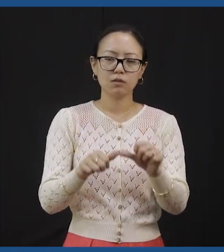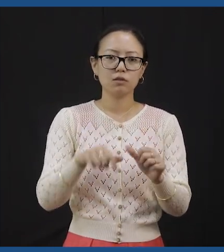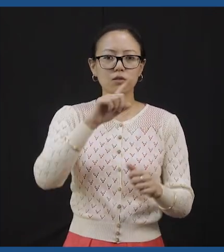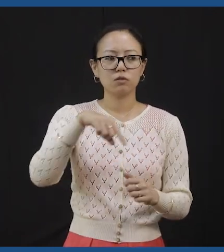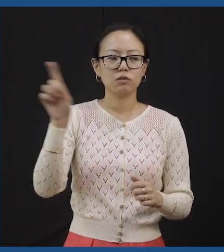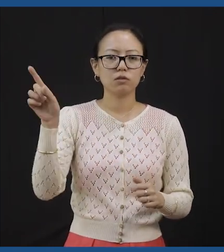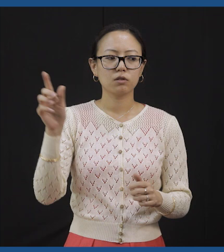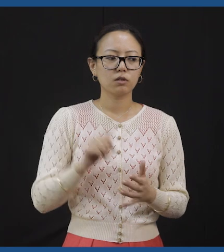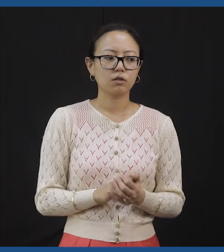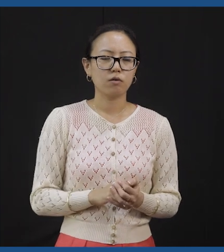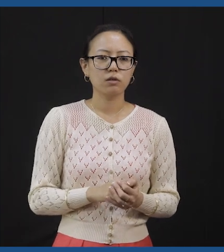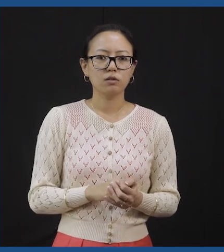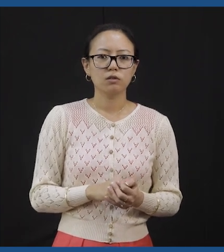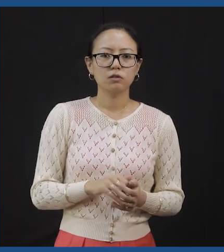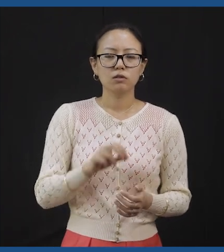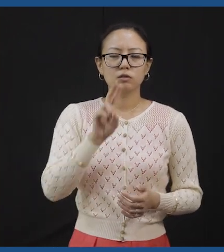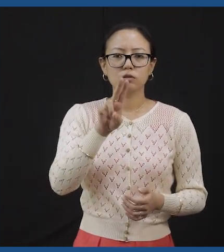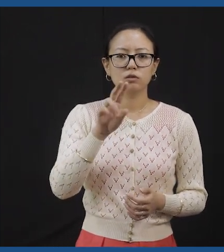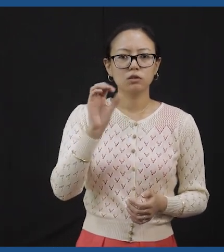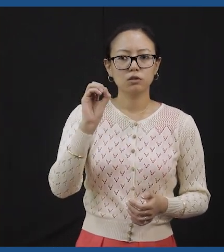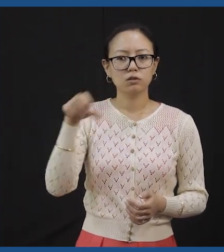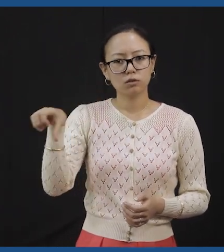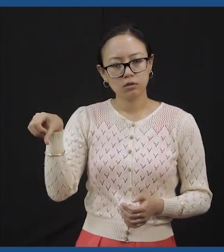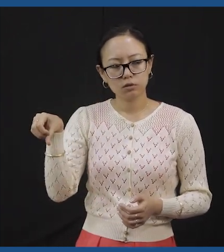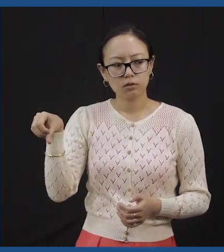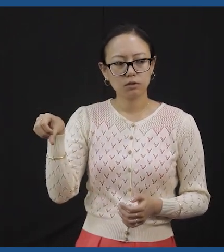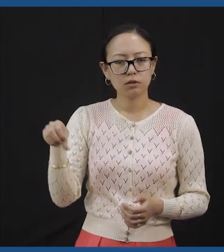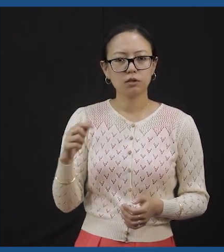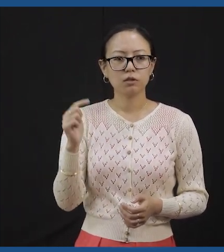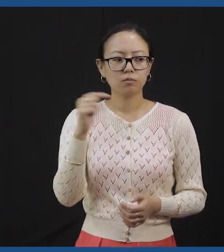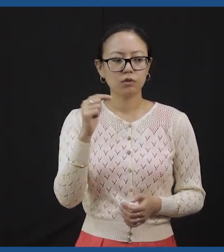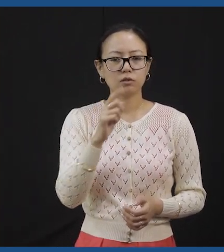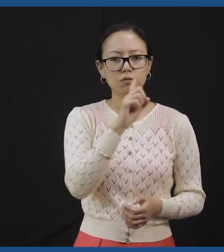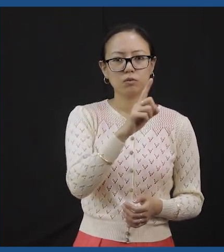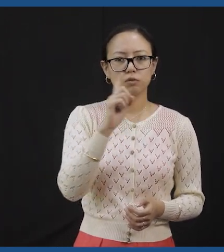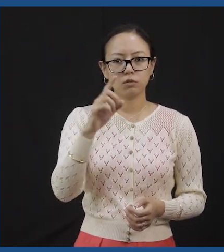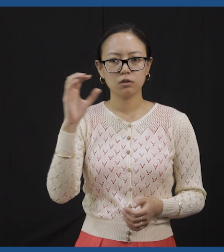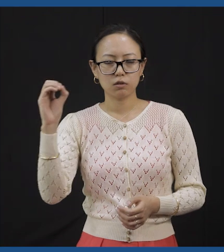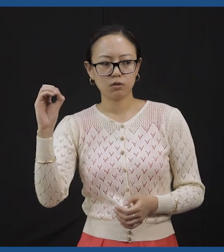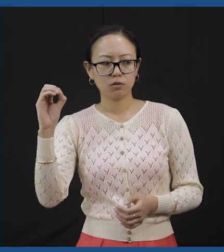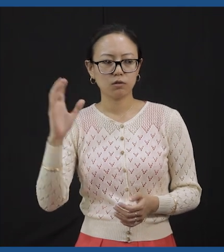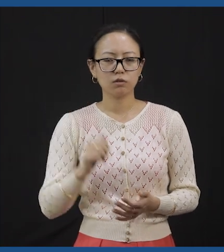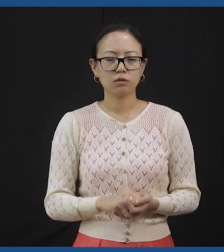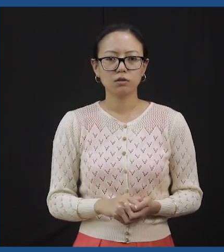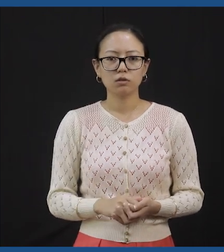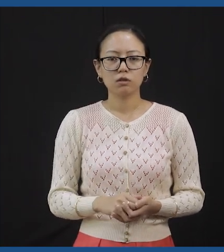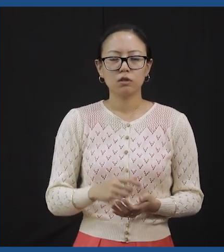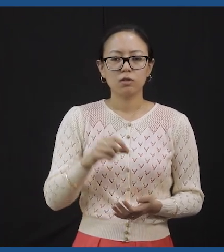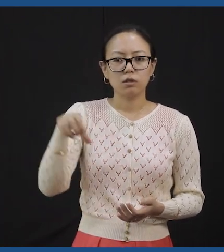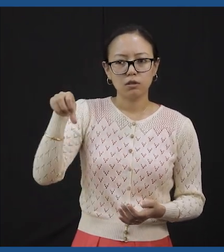So now again, 209 minus 110. So here you subtract 9 minus 0 is